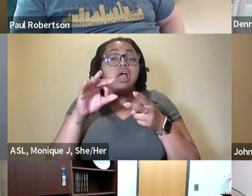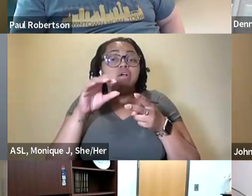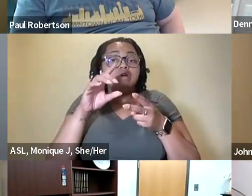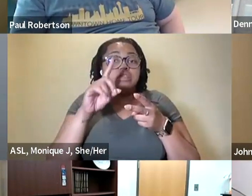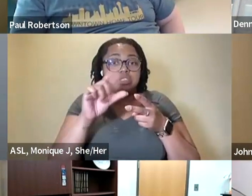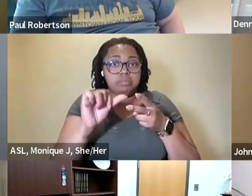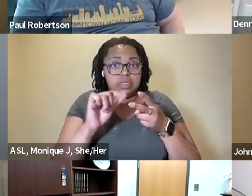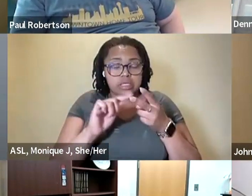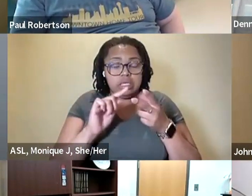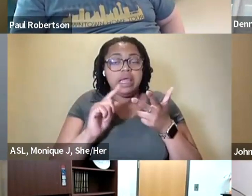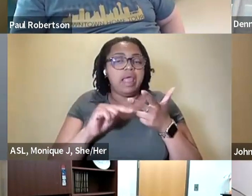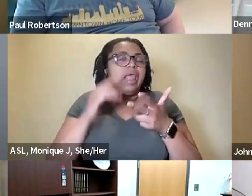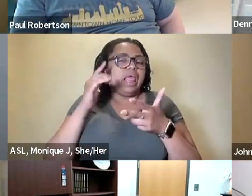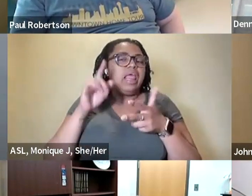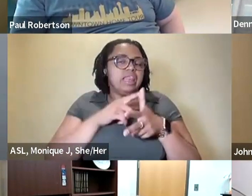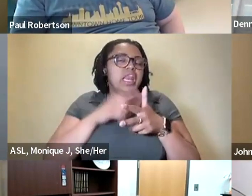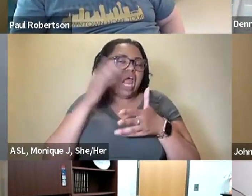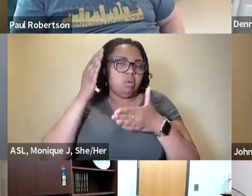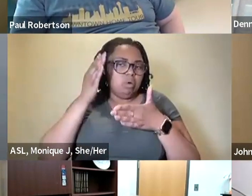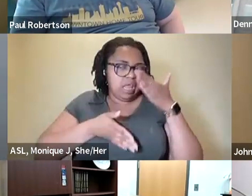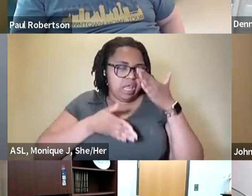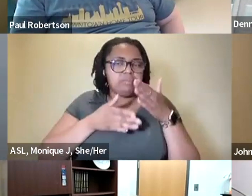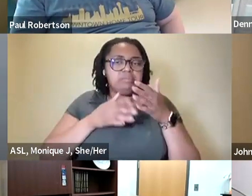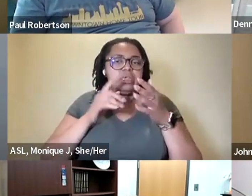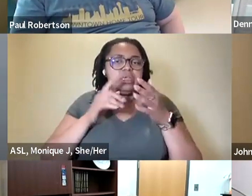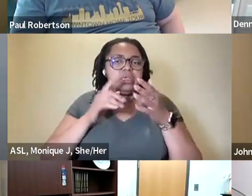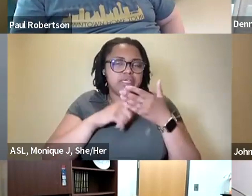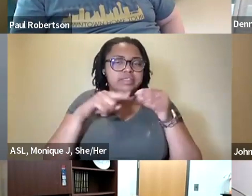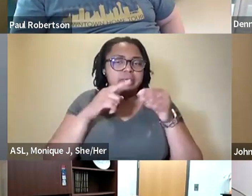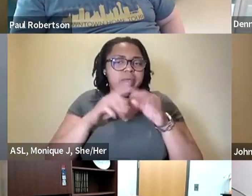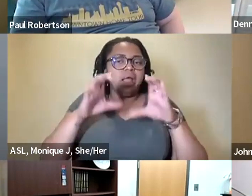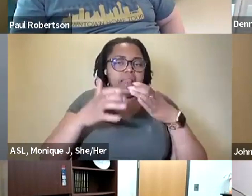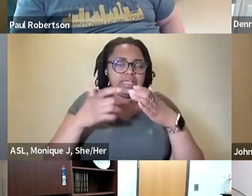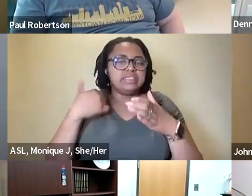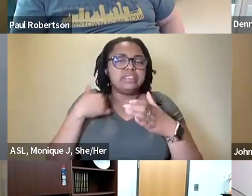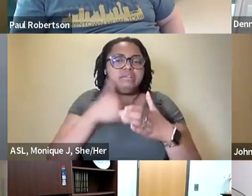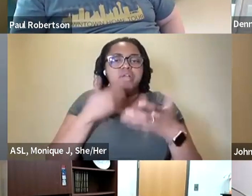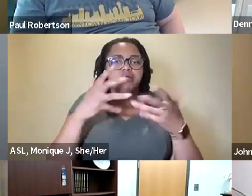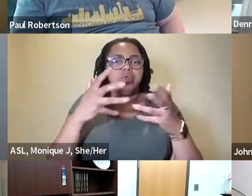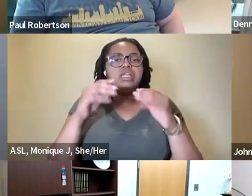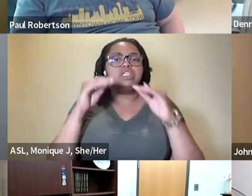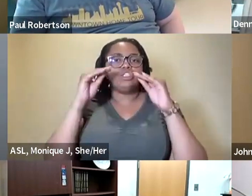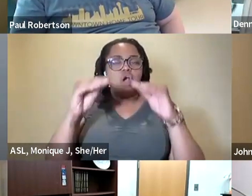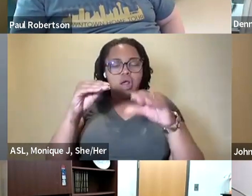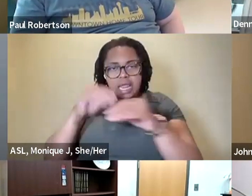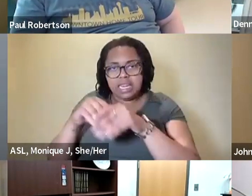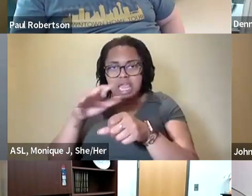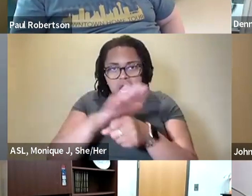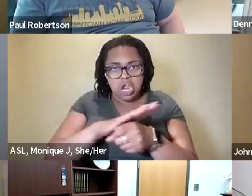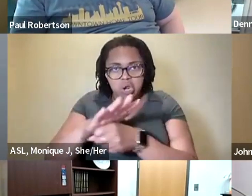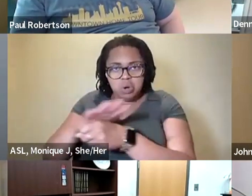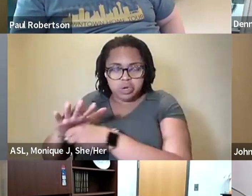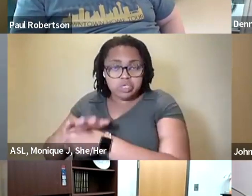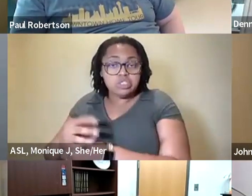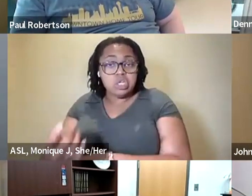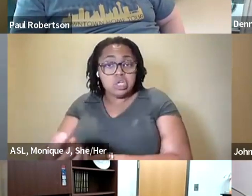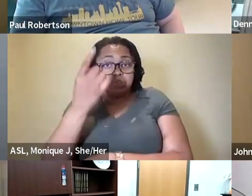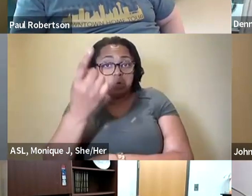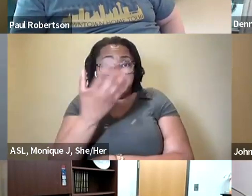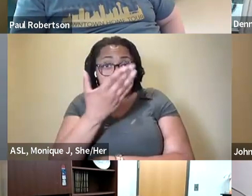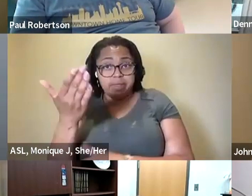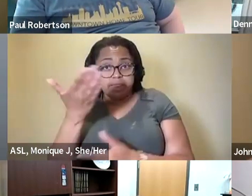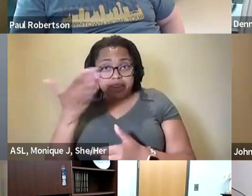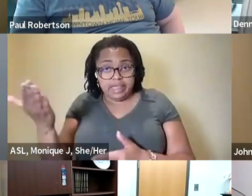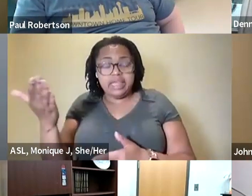by talking about some classes that I've taught in these areas. So look, one big thing is the social model